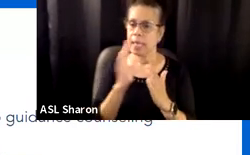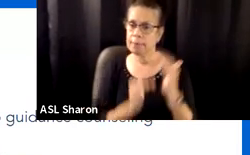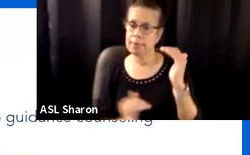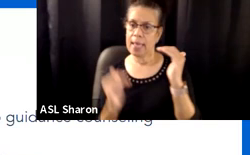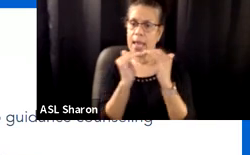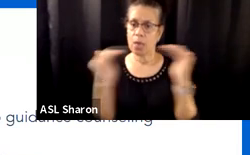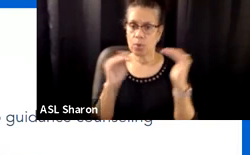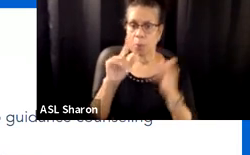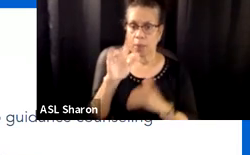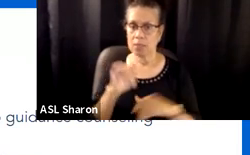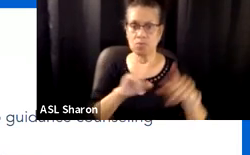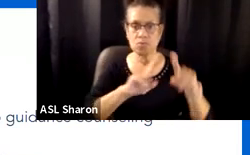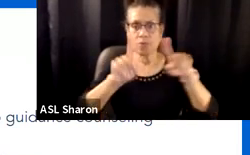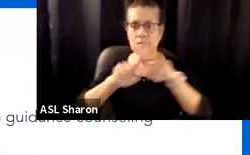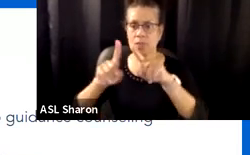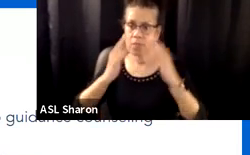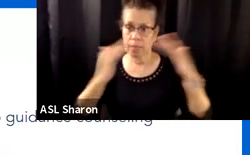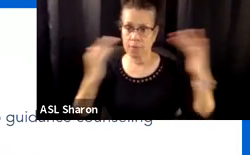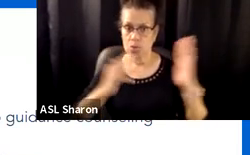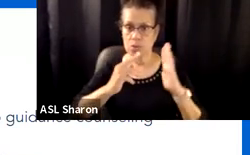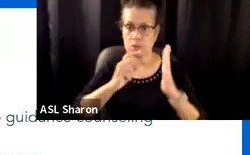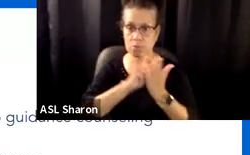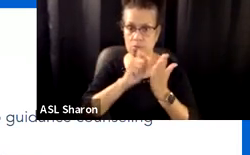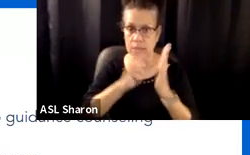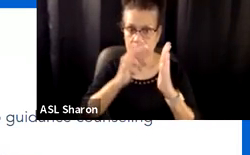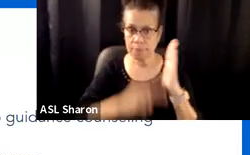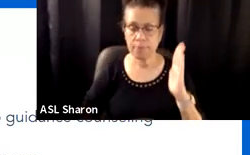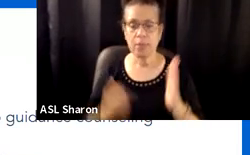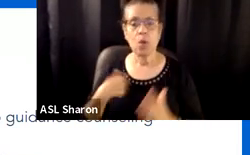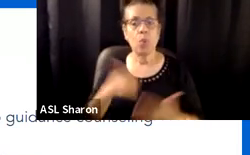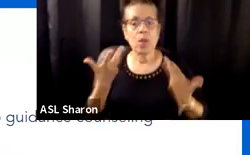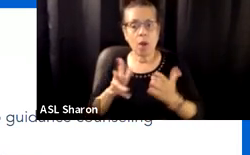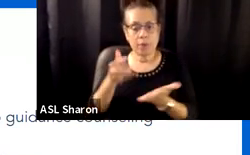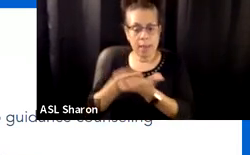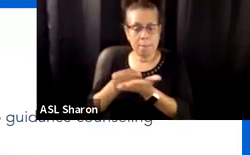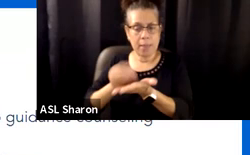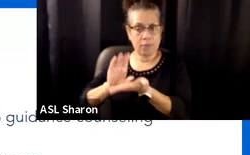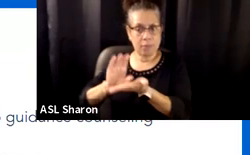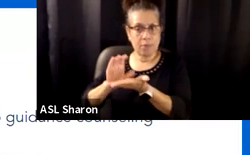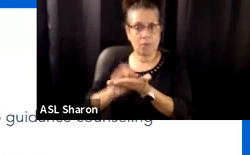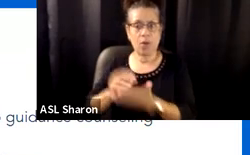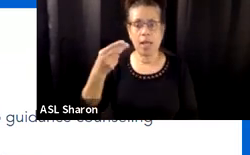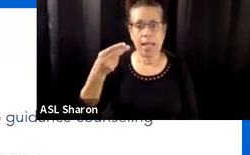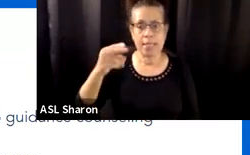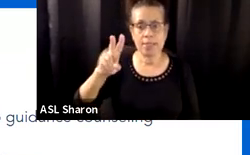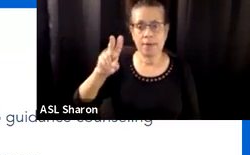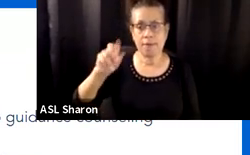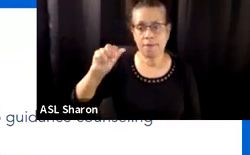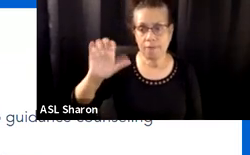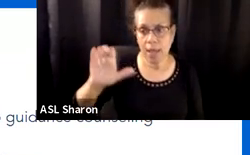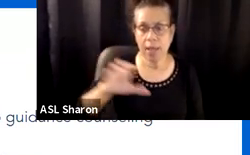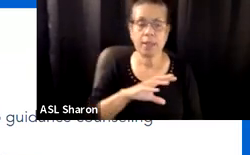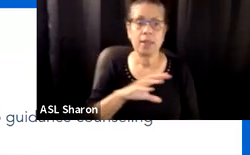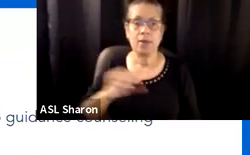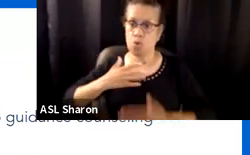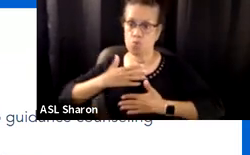focus obviously we've already committed capital funding to hvac systems as well as some sr